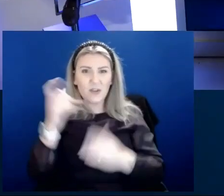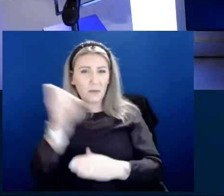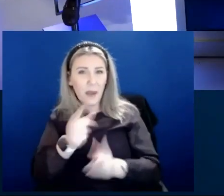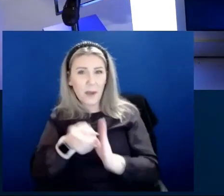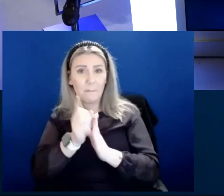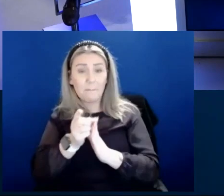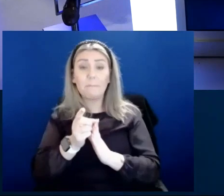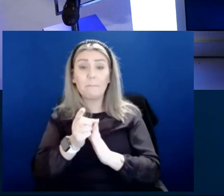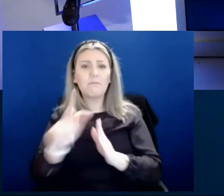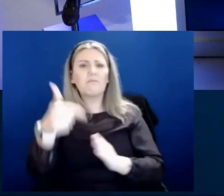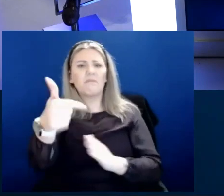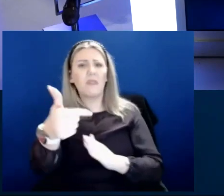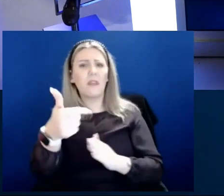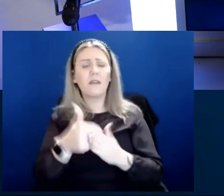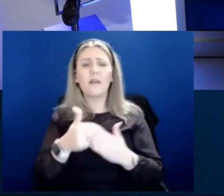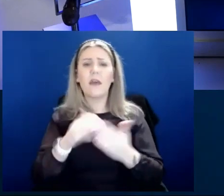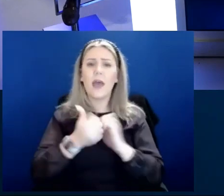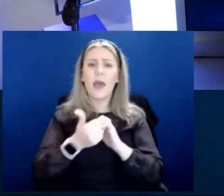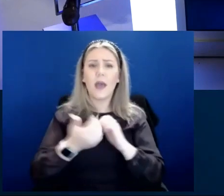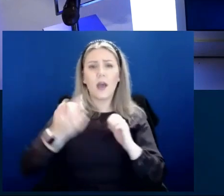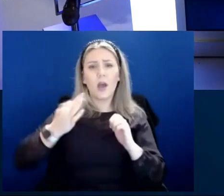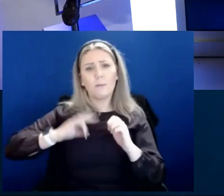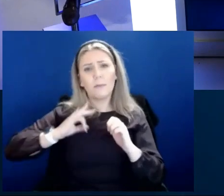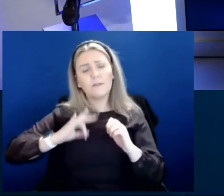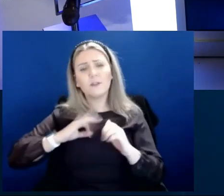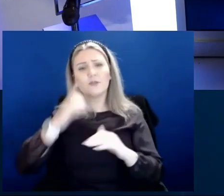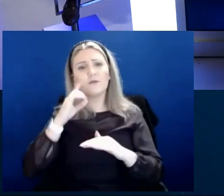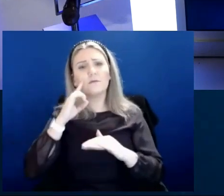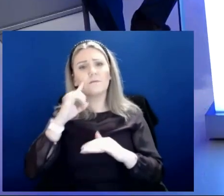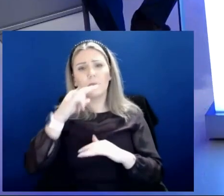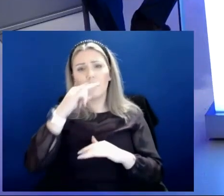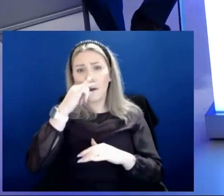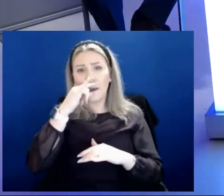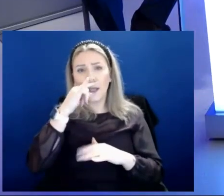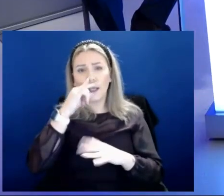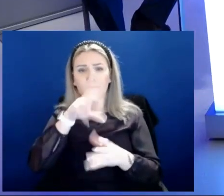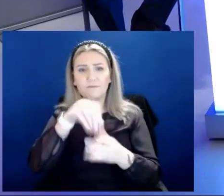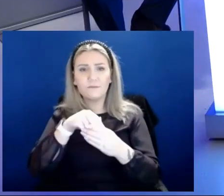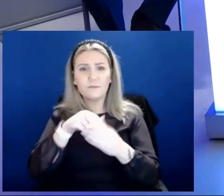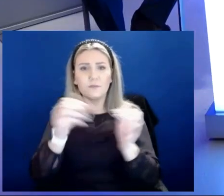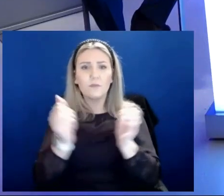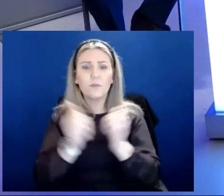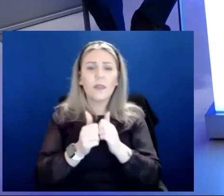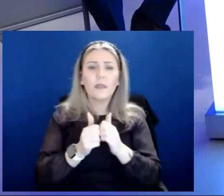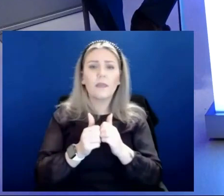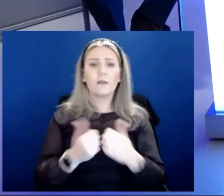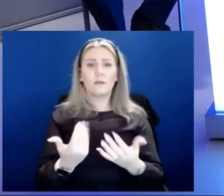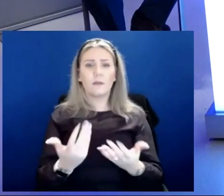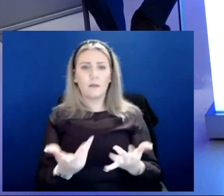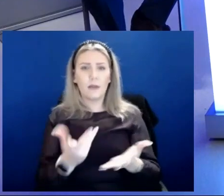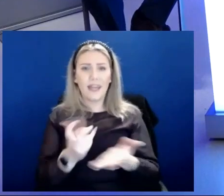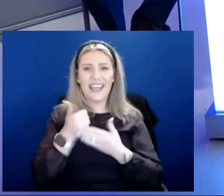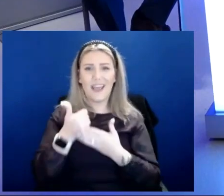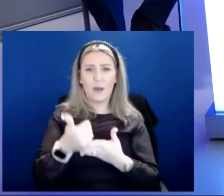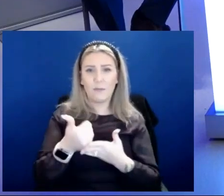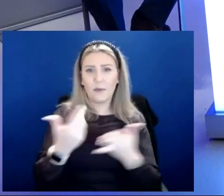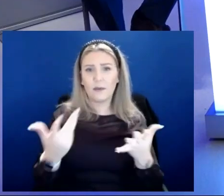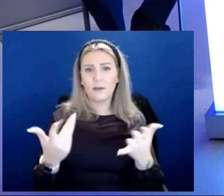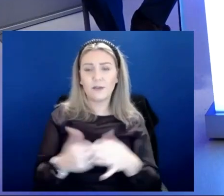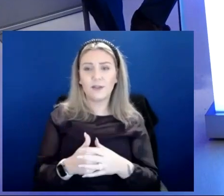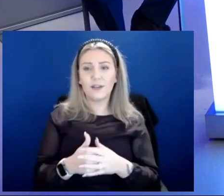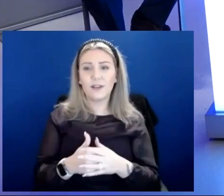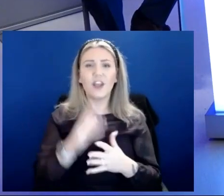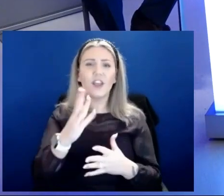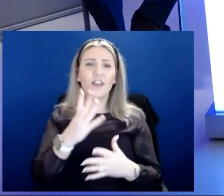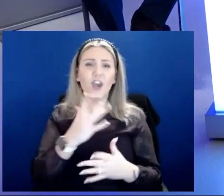how beneficial is it for kids to be involved in helping? I think their empathy shows through.